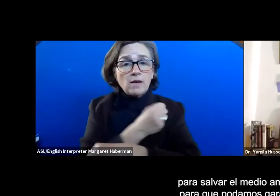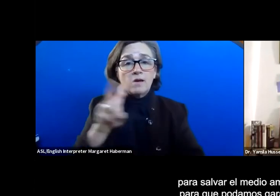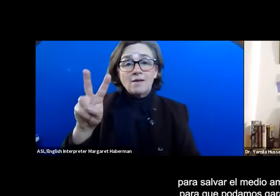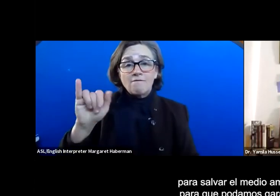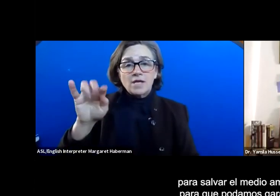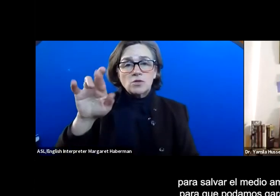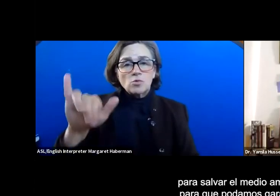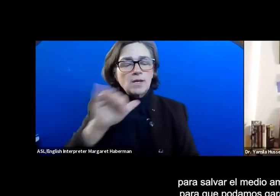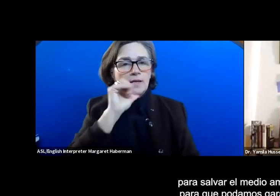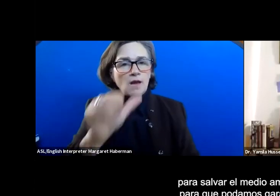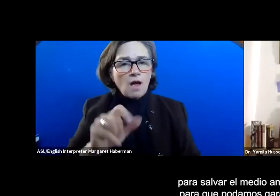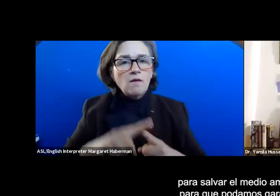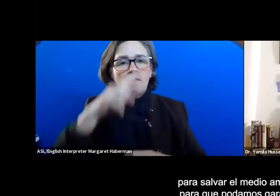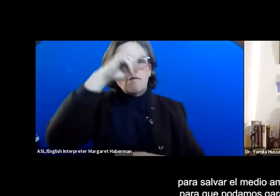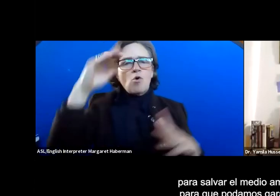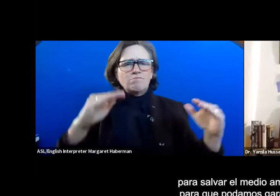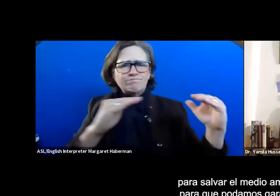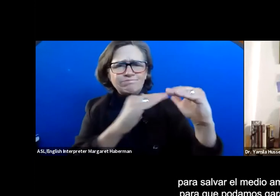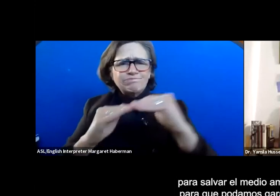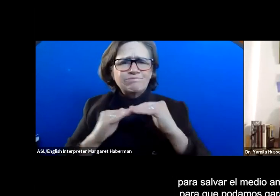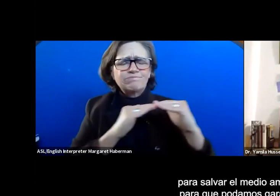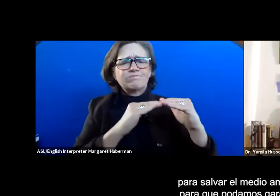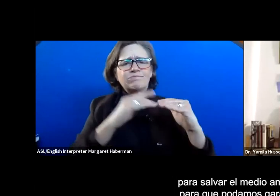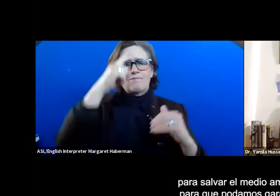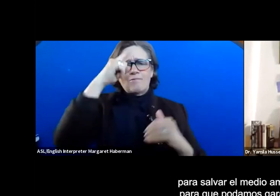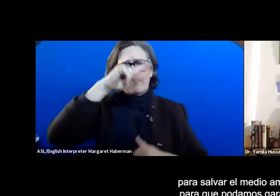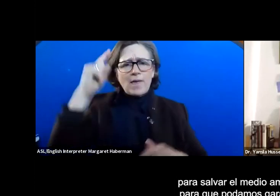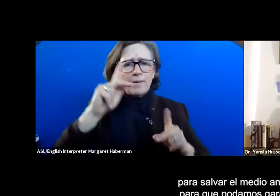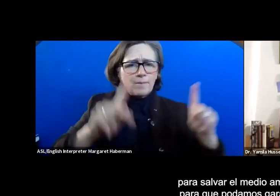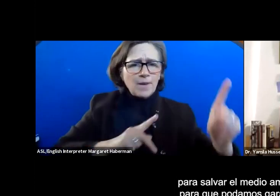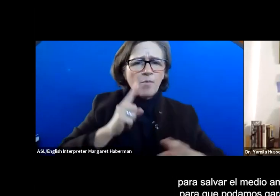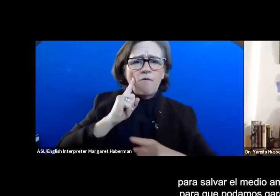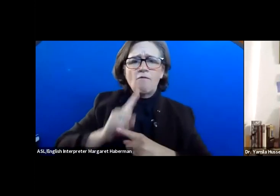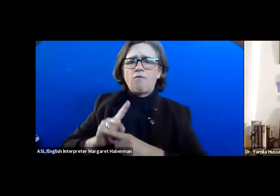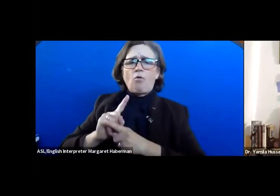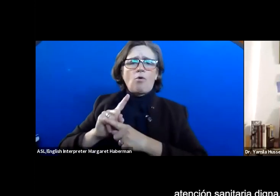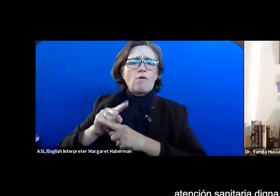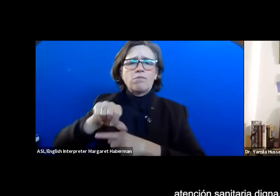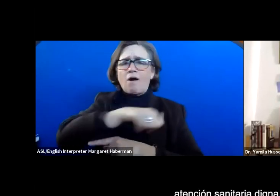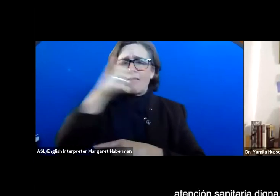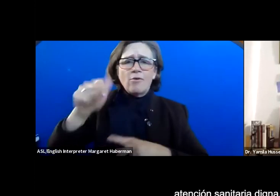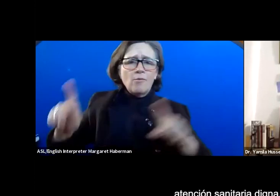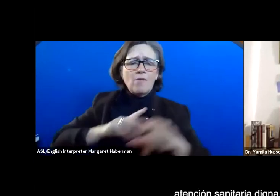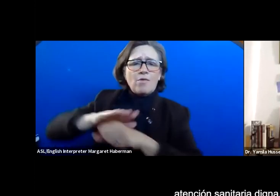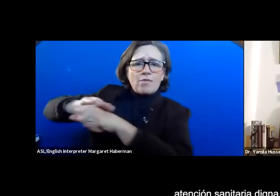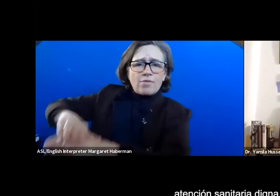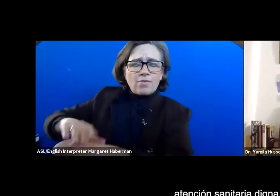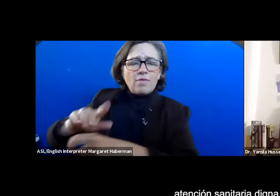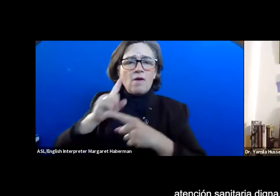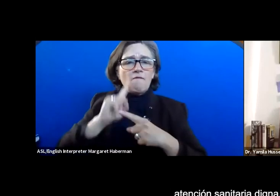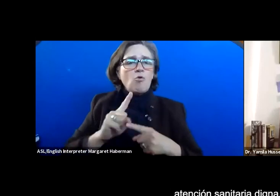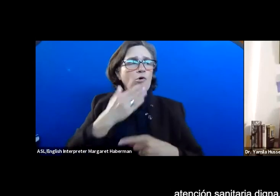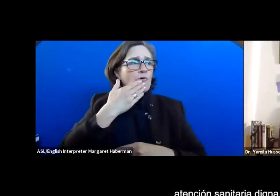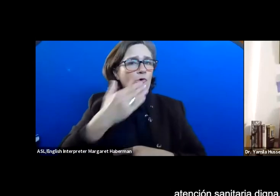in order for us to save the environment, in order for us to ensure decent